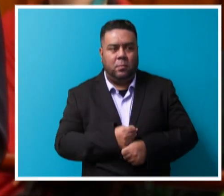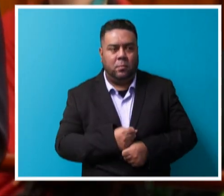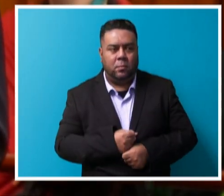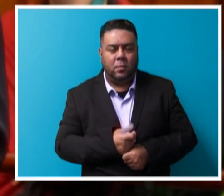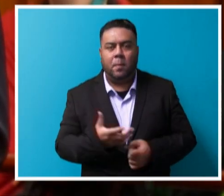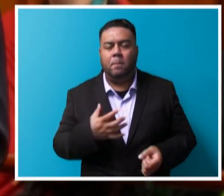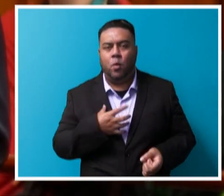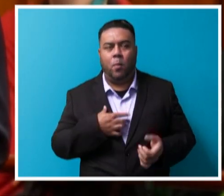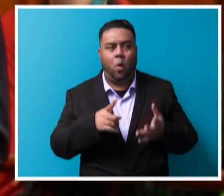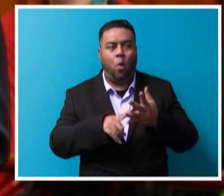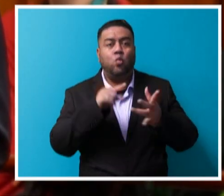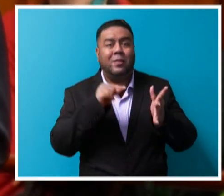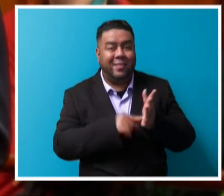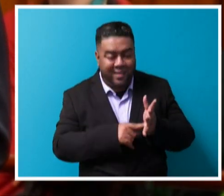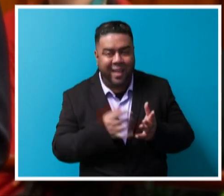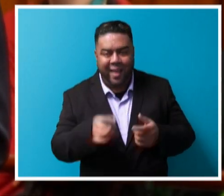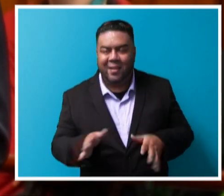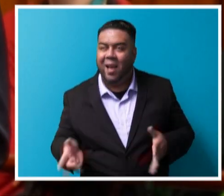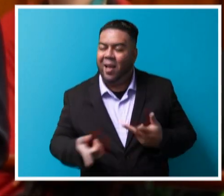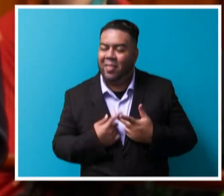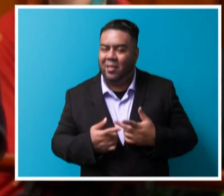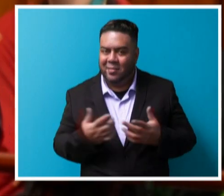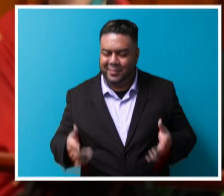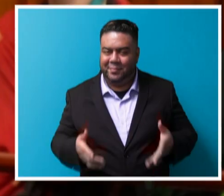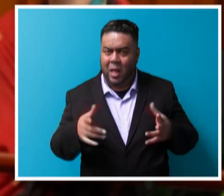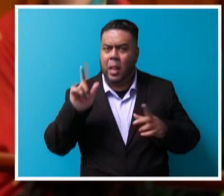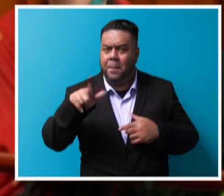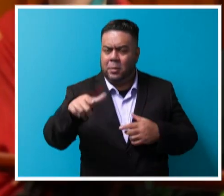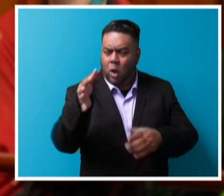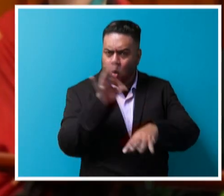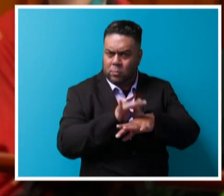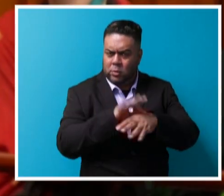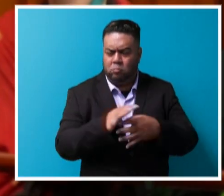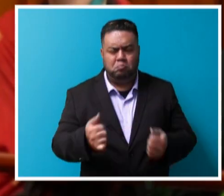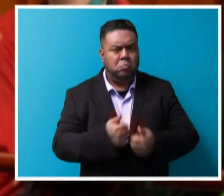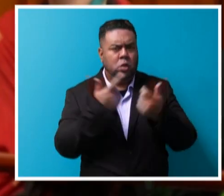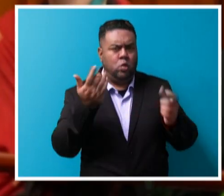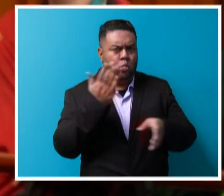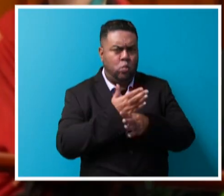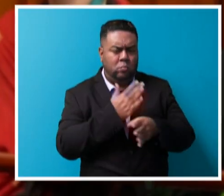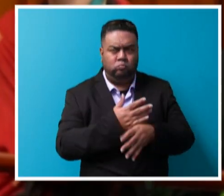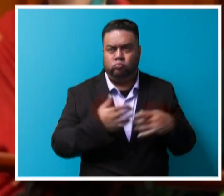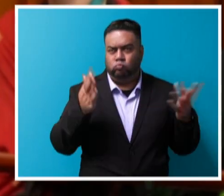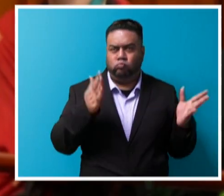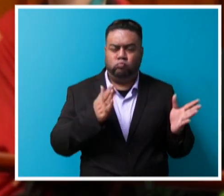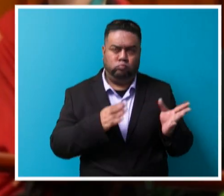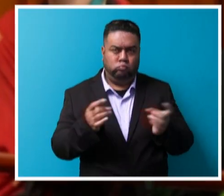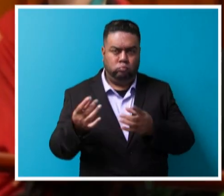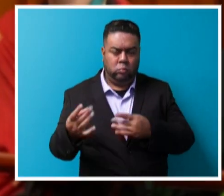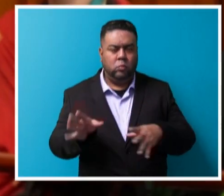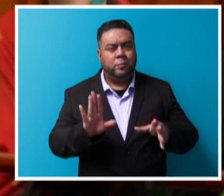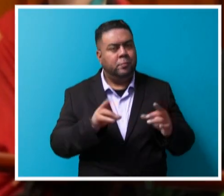modern biomedical equipment. Lambasa Hospital major infrastructure work continue to prepare for